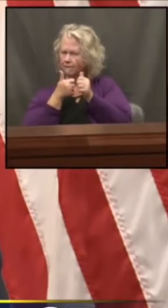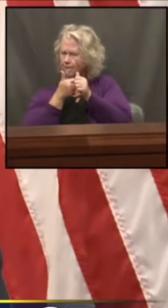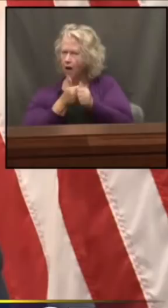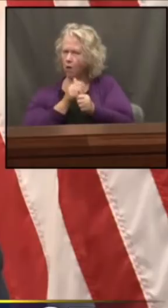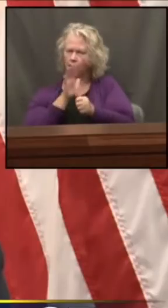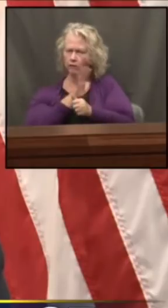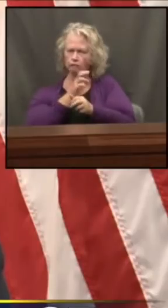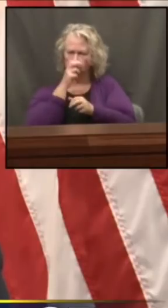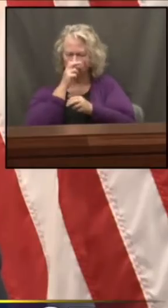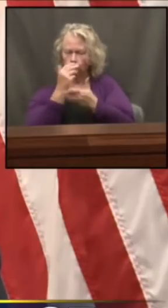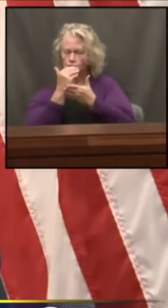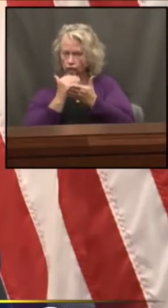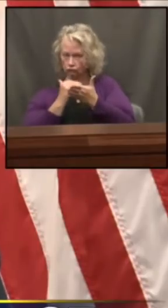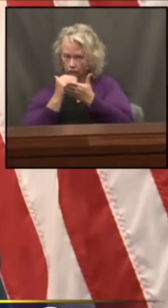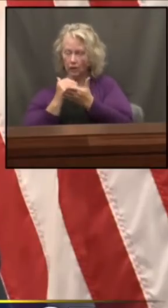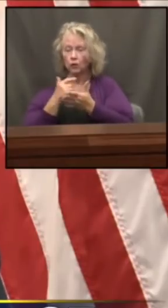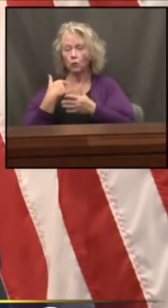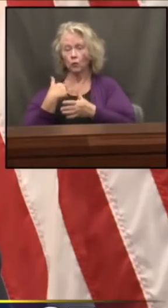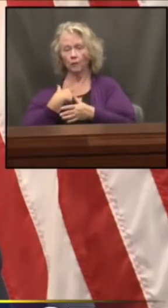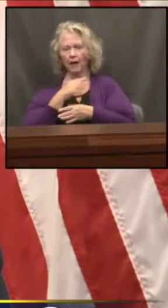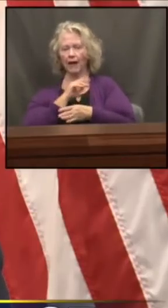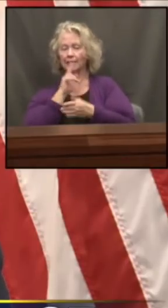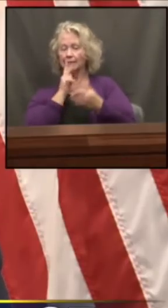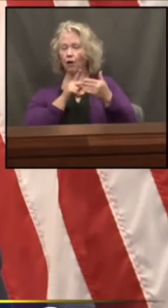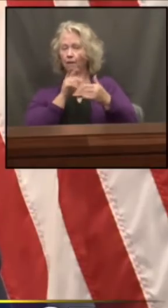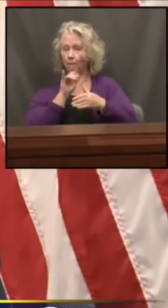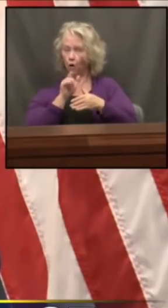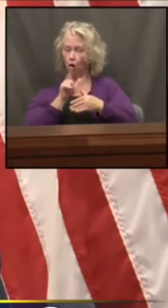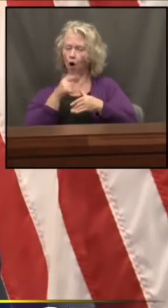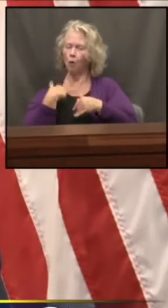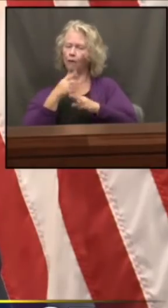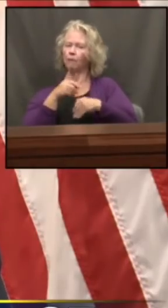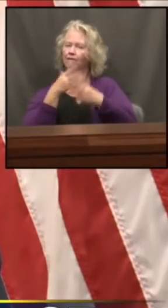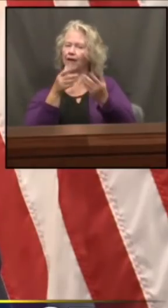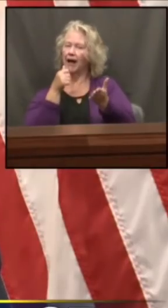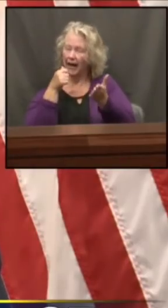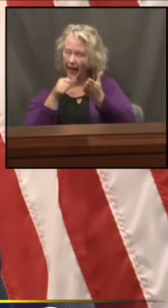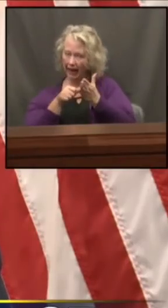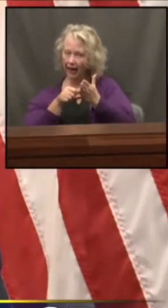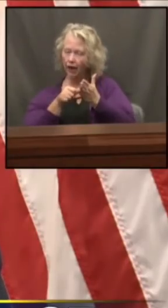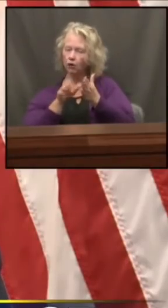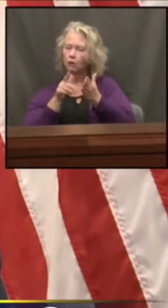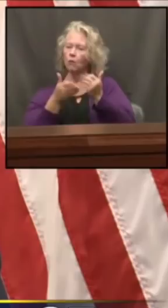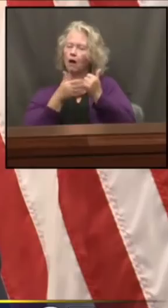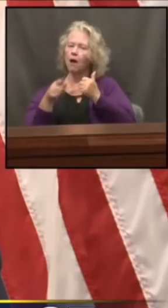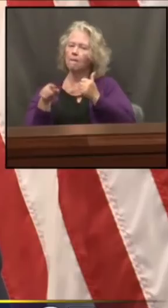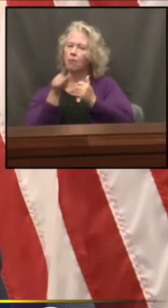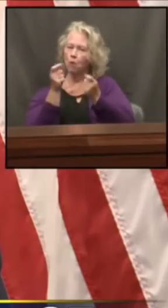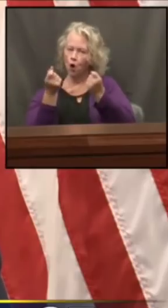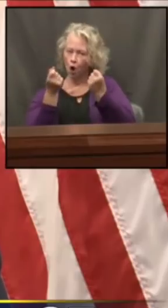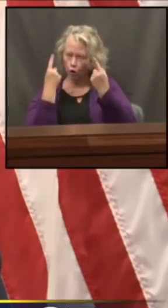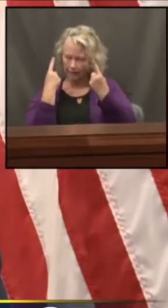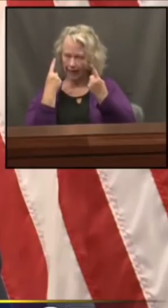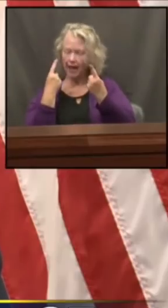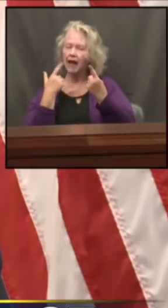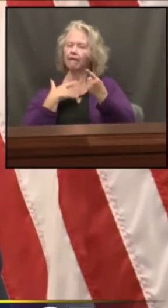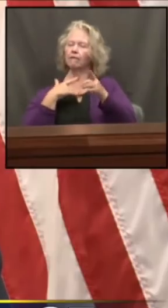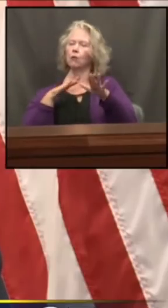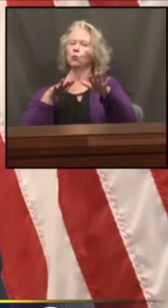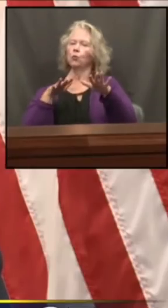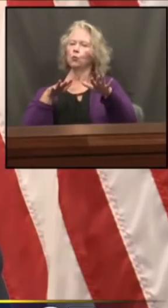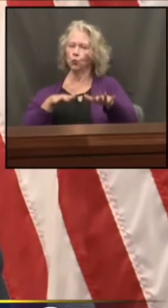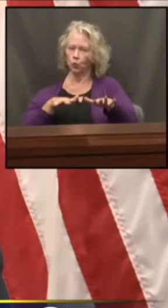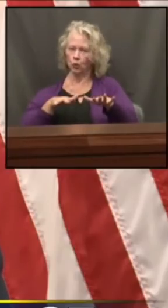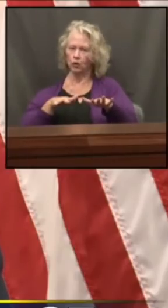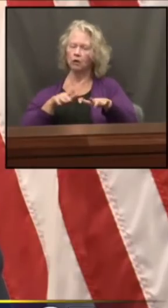The letter that myself and Secretary McCall provided is to provide a sense of understanding and comfort to